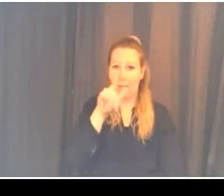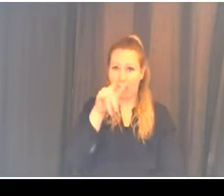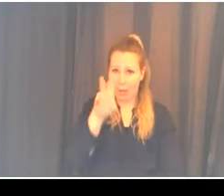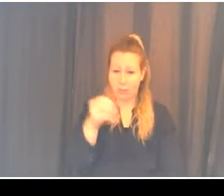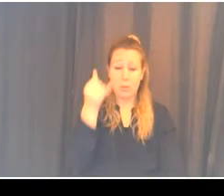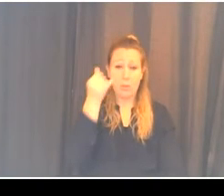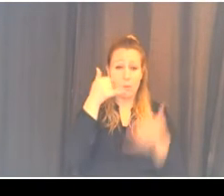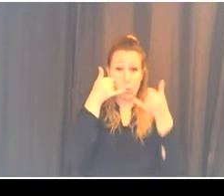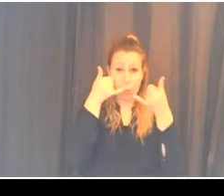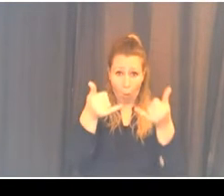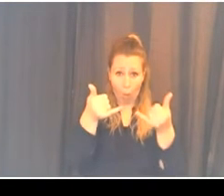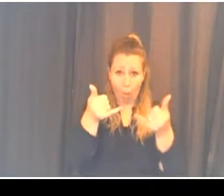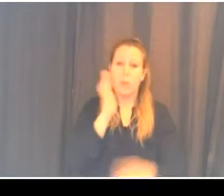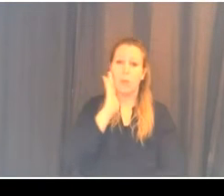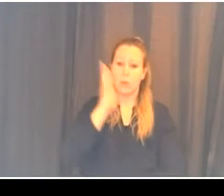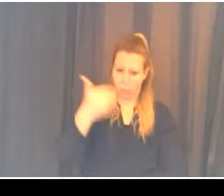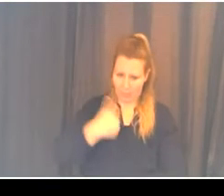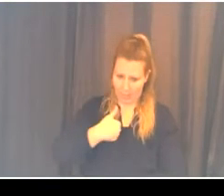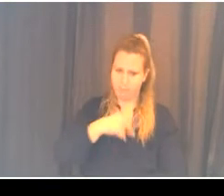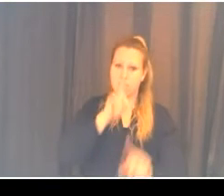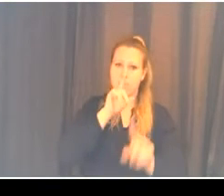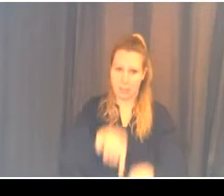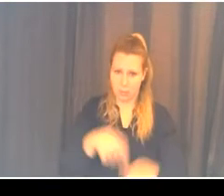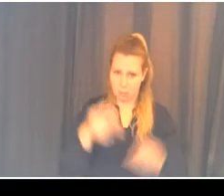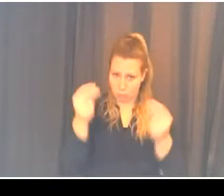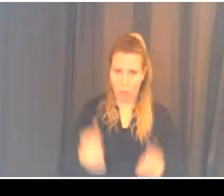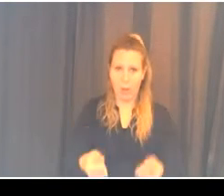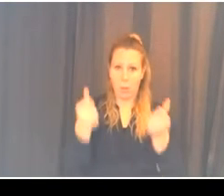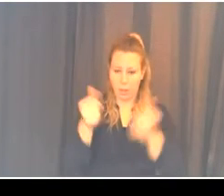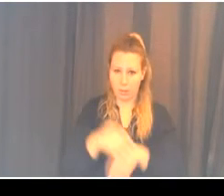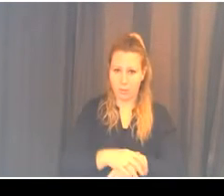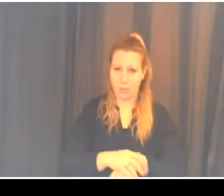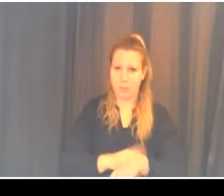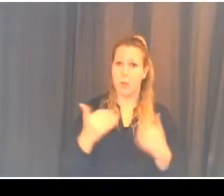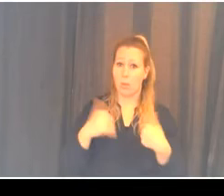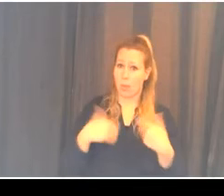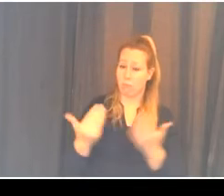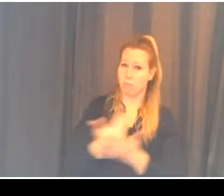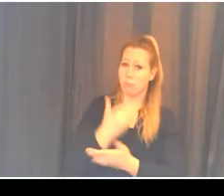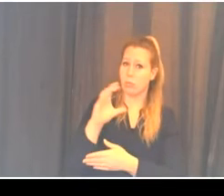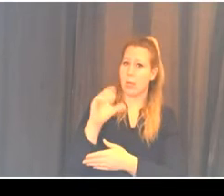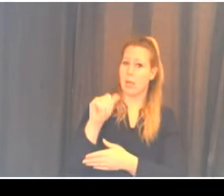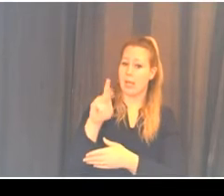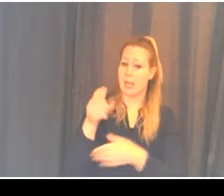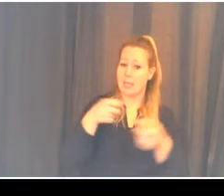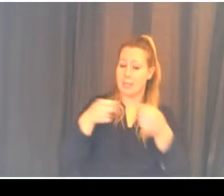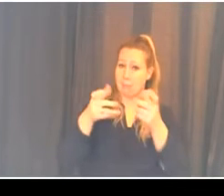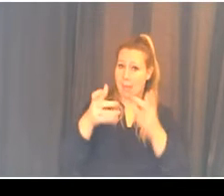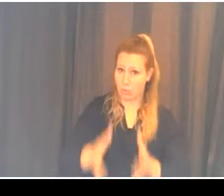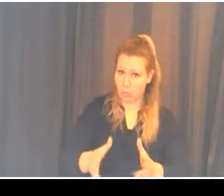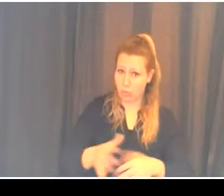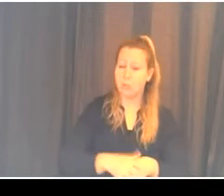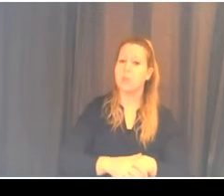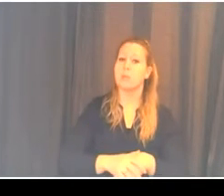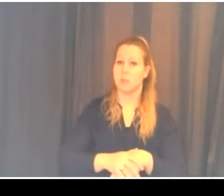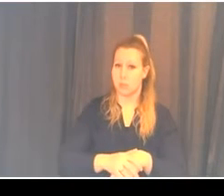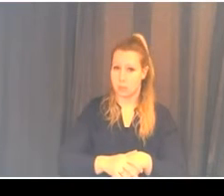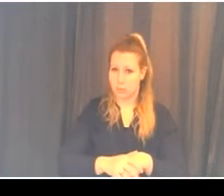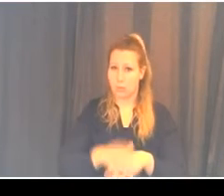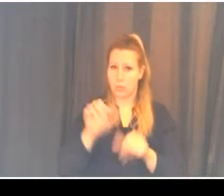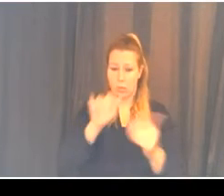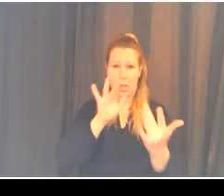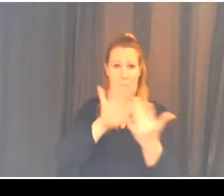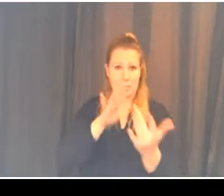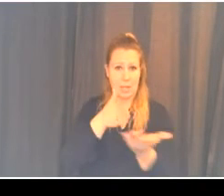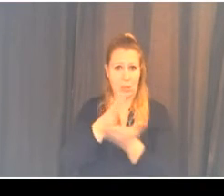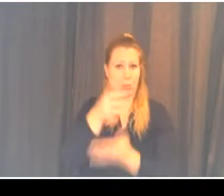laptops to um our clients at home and our survivor leaders and staff have published safety plans Flyers